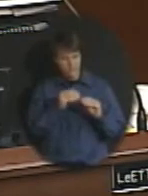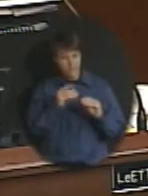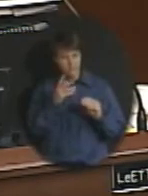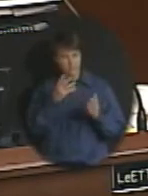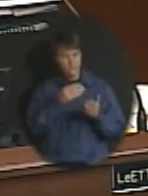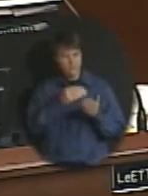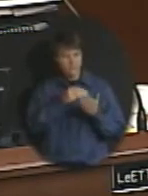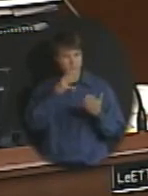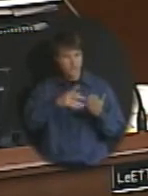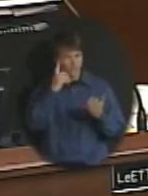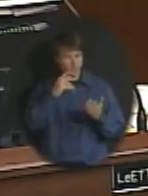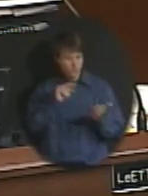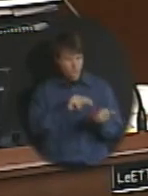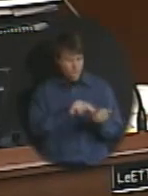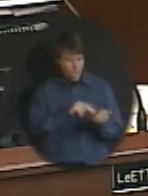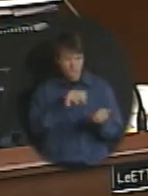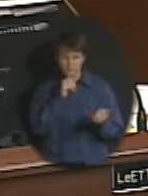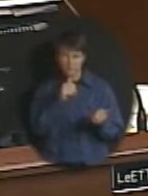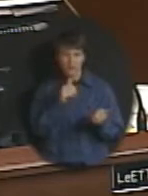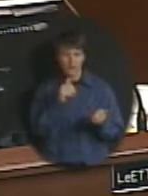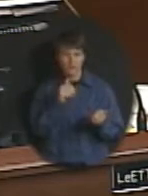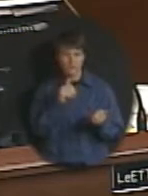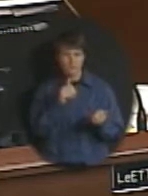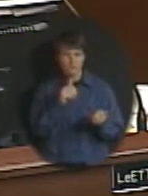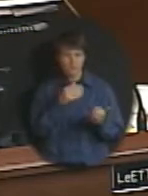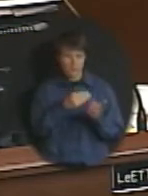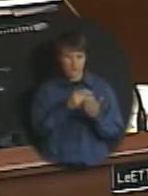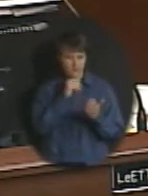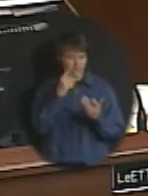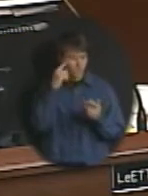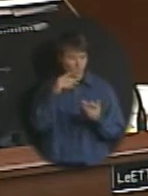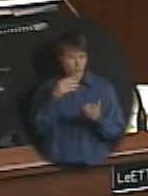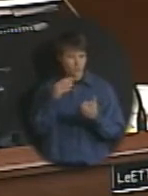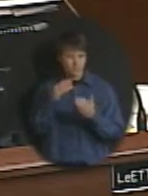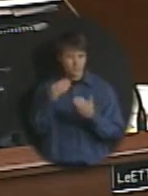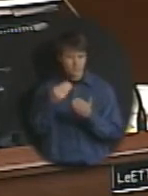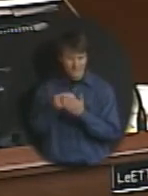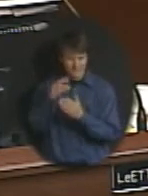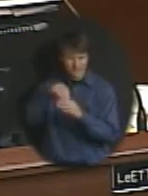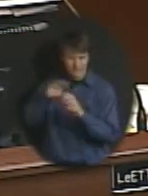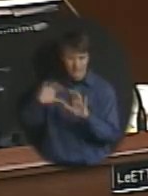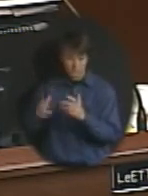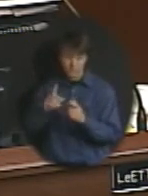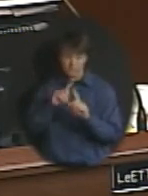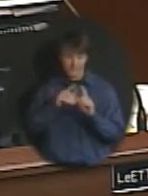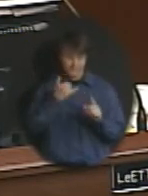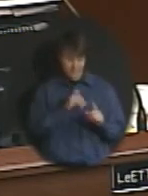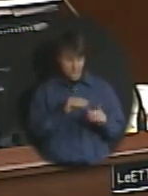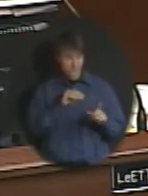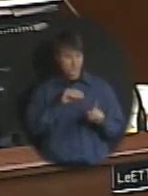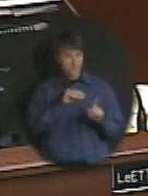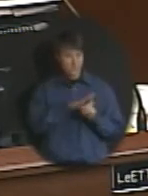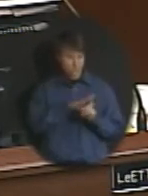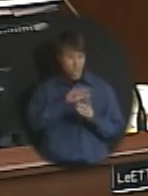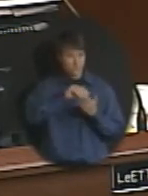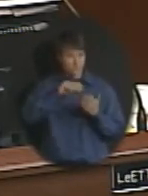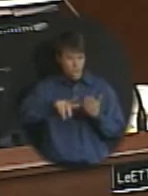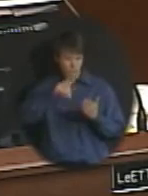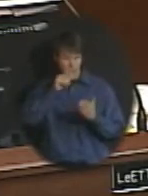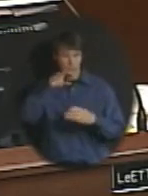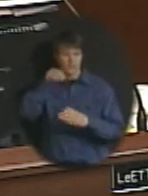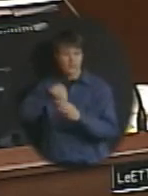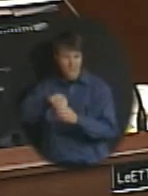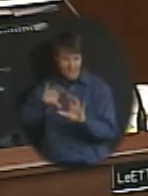the nurses. It doesn't count towards dollars in the classroom, and yet it greatly impacts those students in the classroom. Yeah.